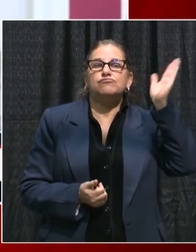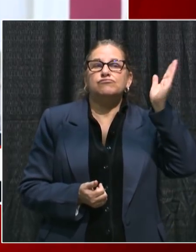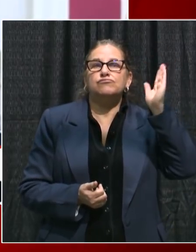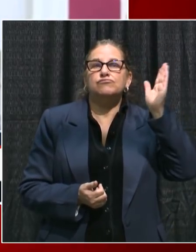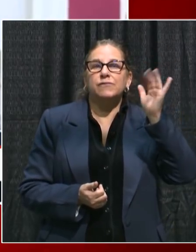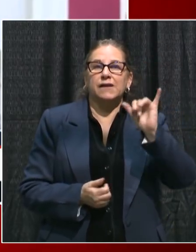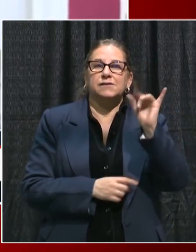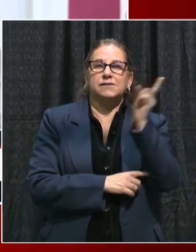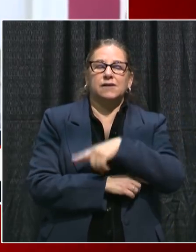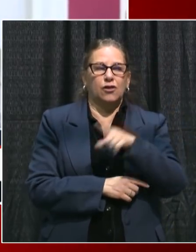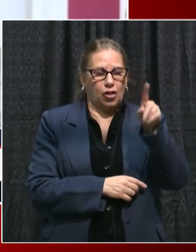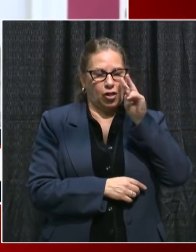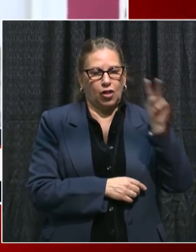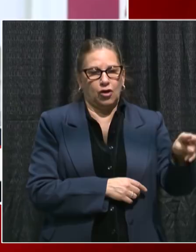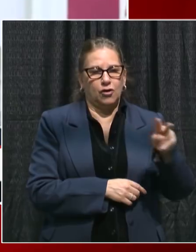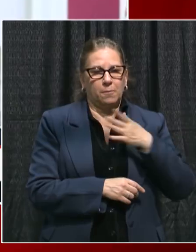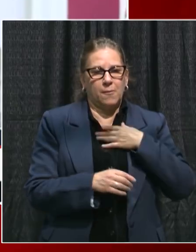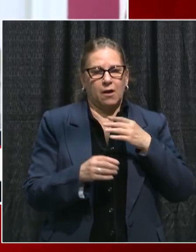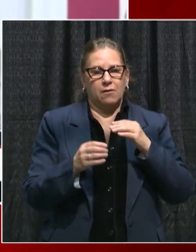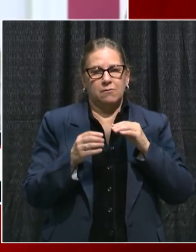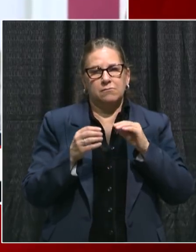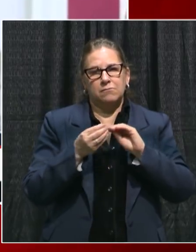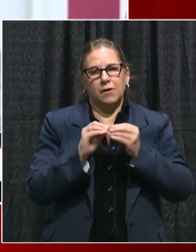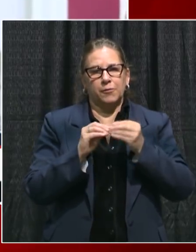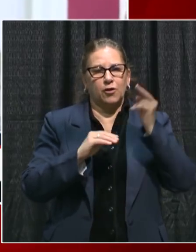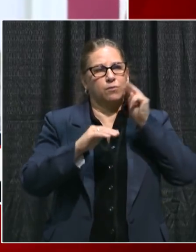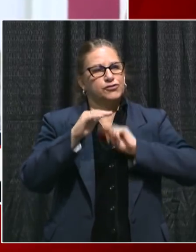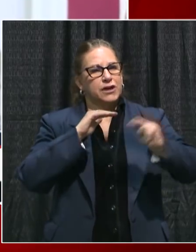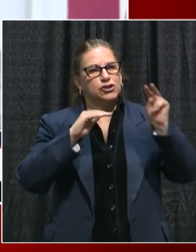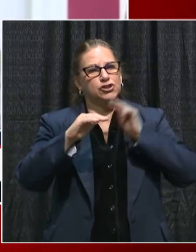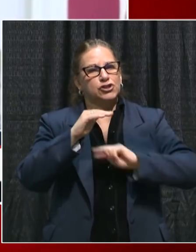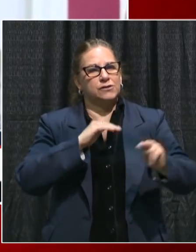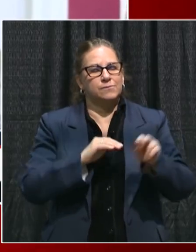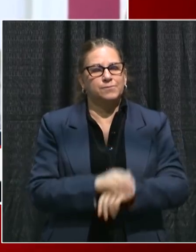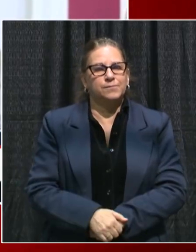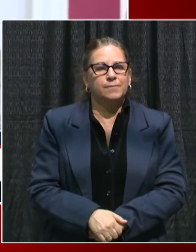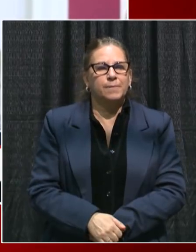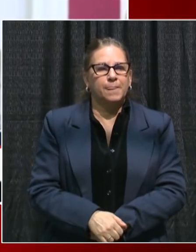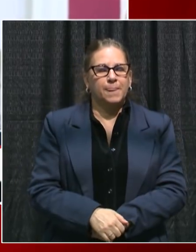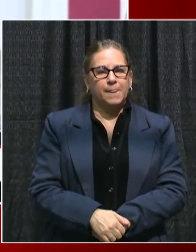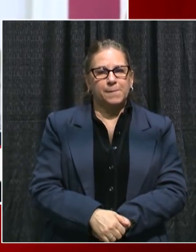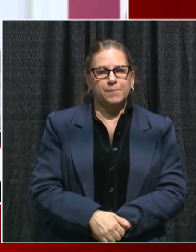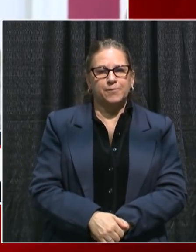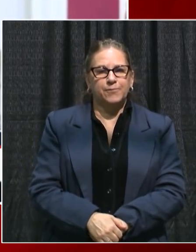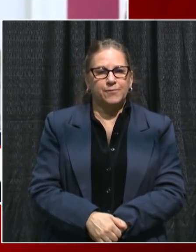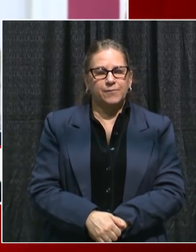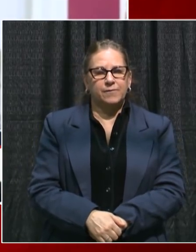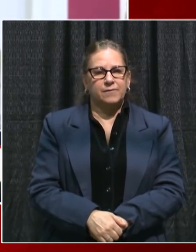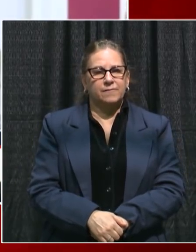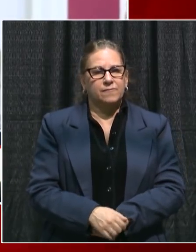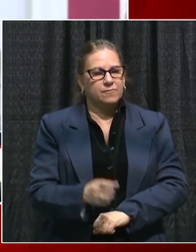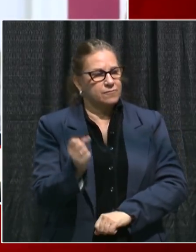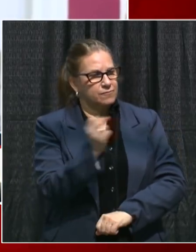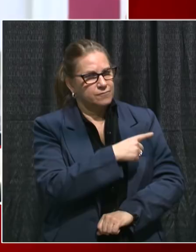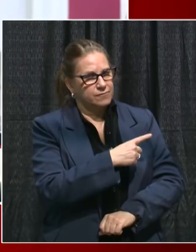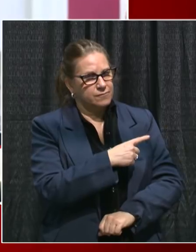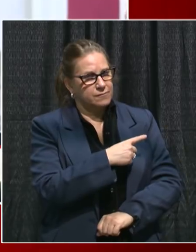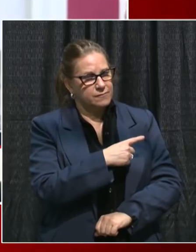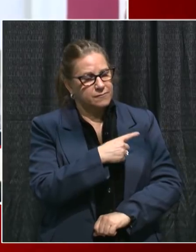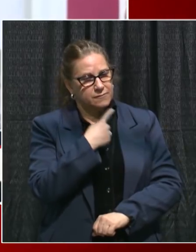do appreciate that. And then the other thing I was curious about, you have said that